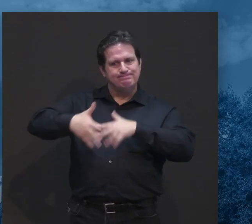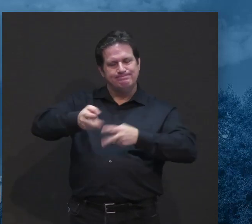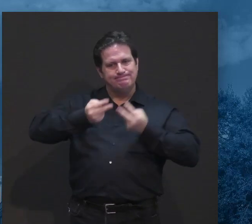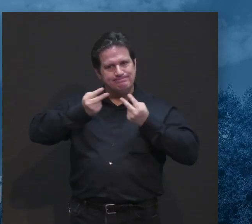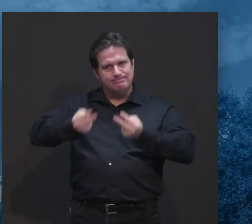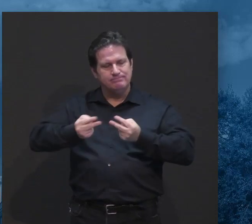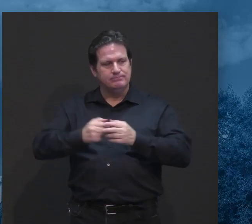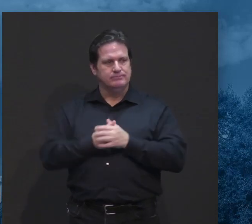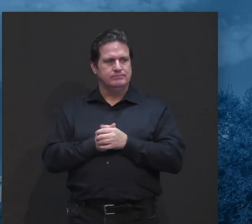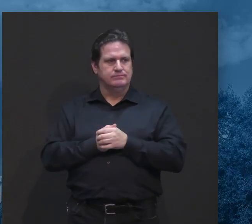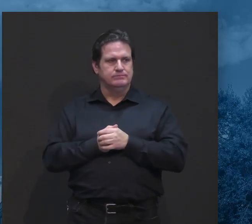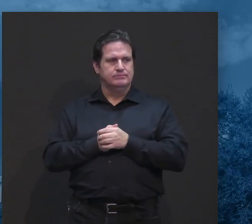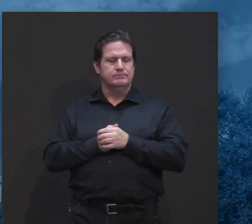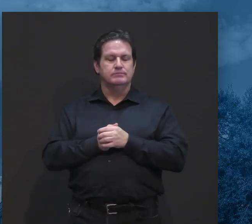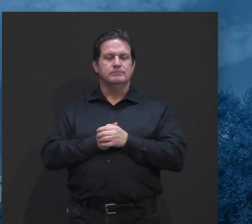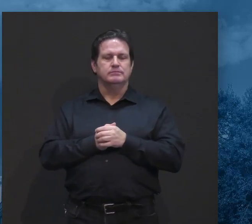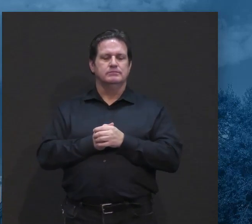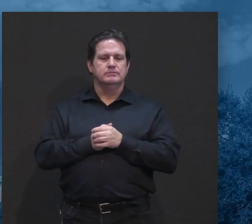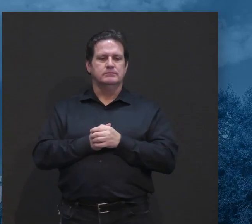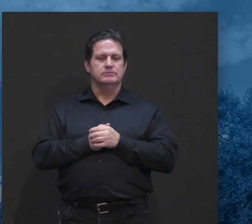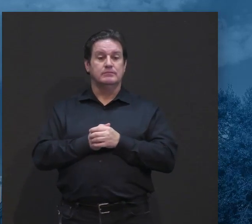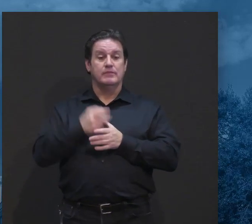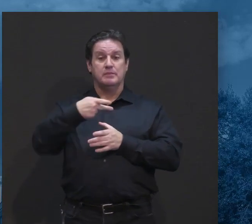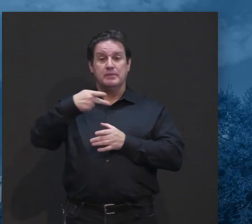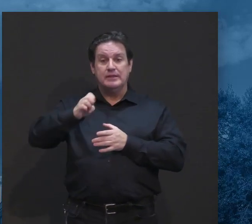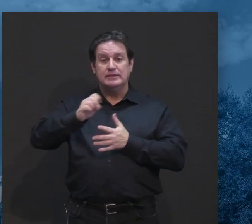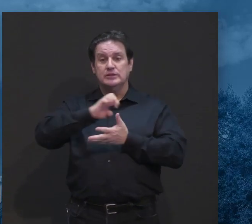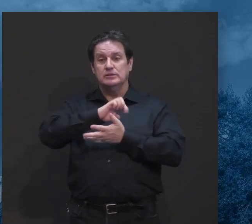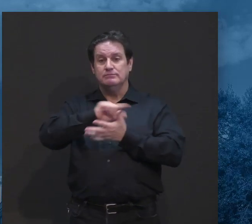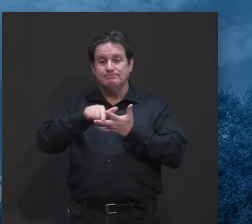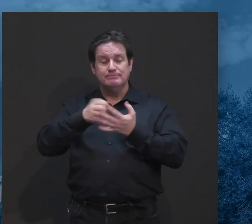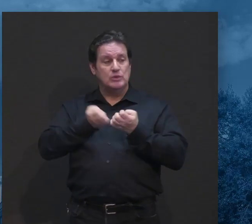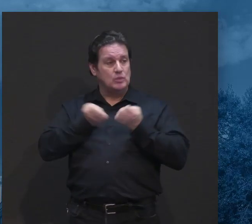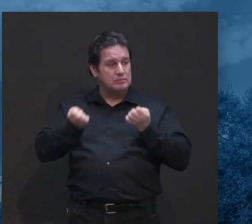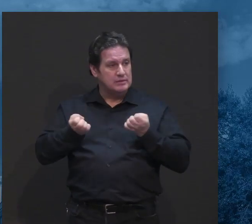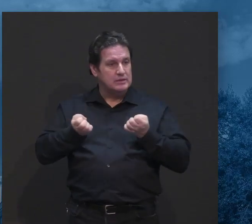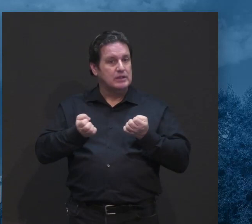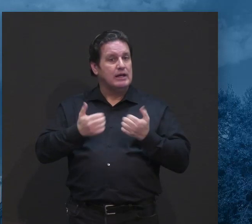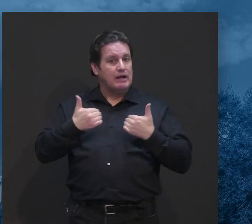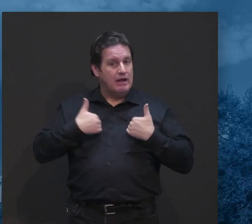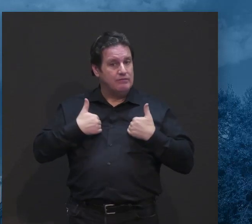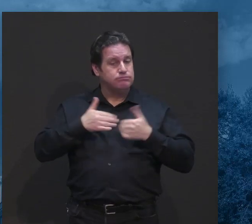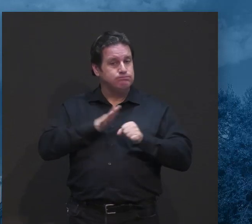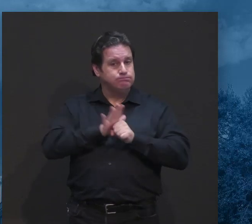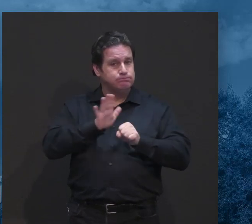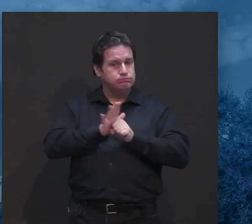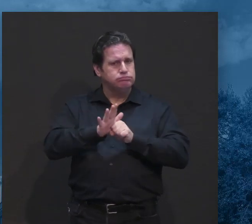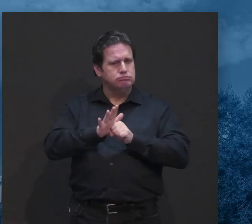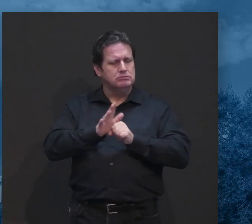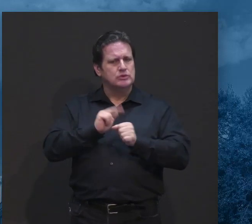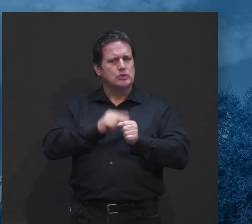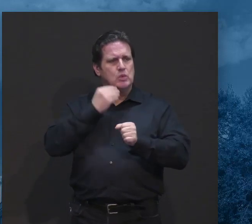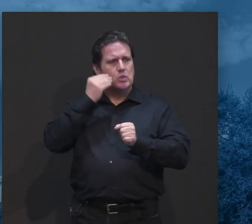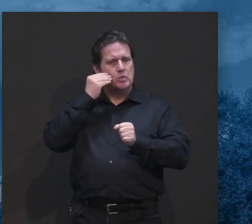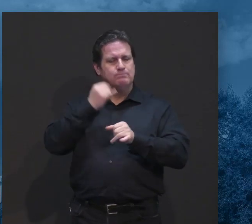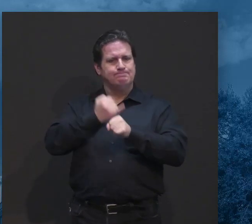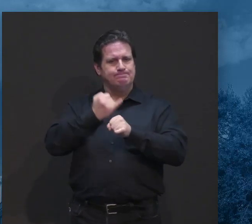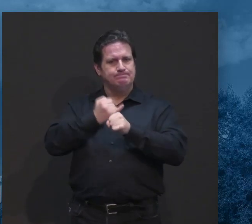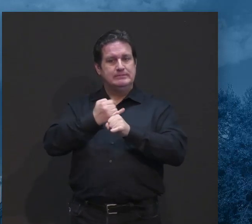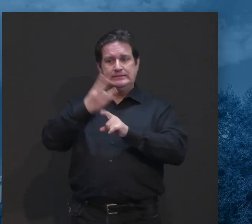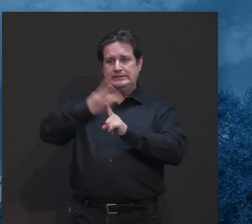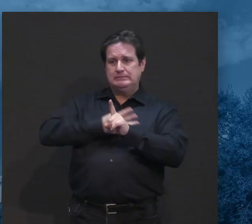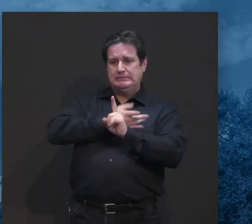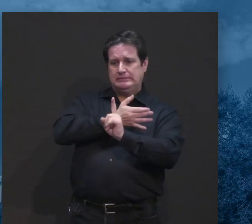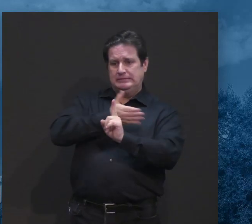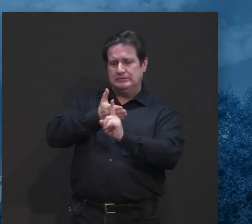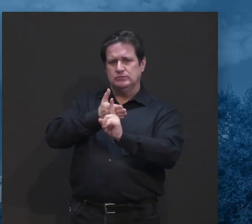long-term care settings. And as far as PPE, we know that a lot of these facilities over the last 6 months or